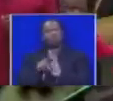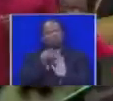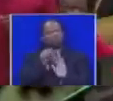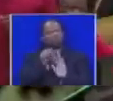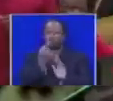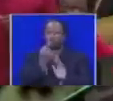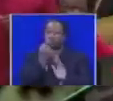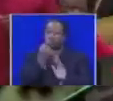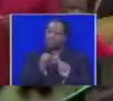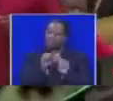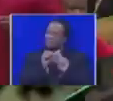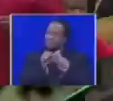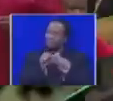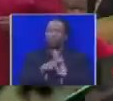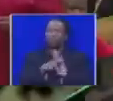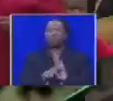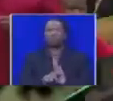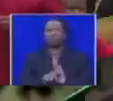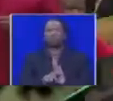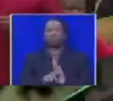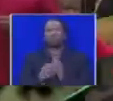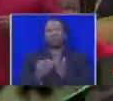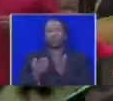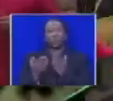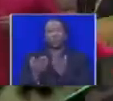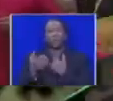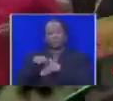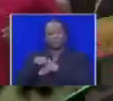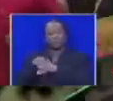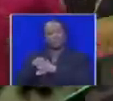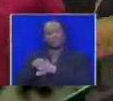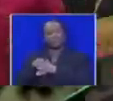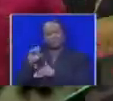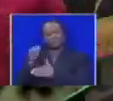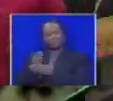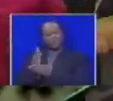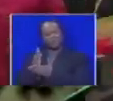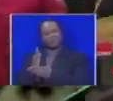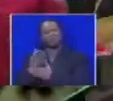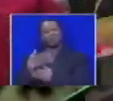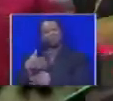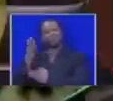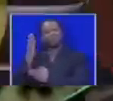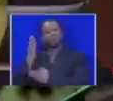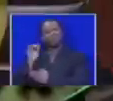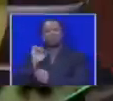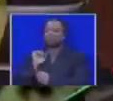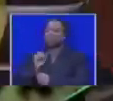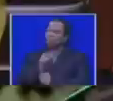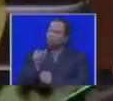applicable today. No. Allow our members to speak. So, honorable members, you are clearly